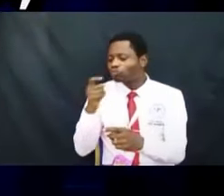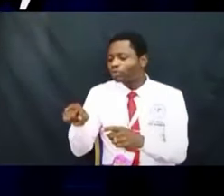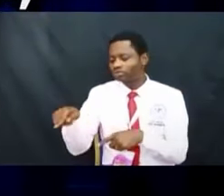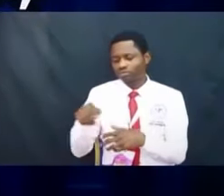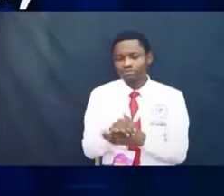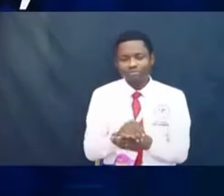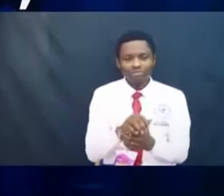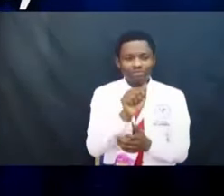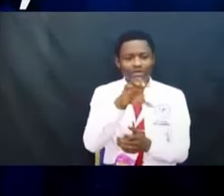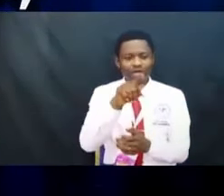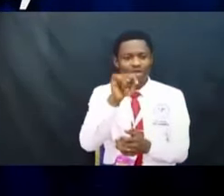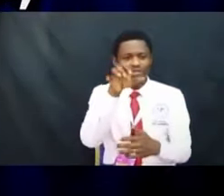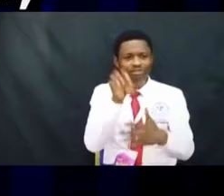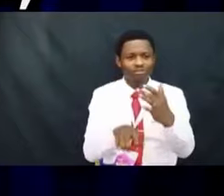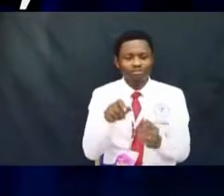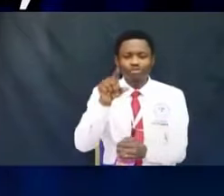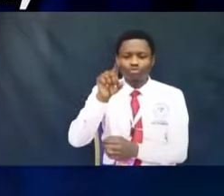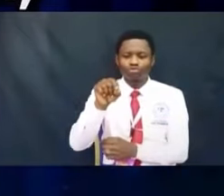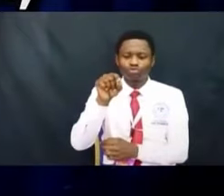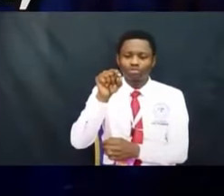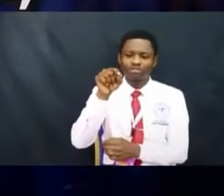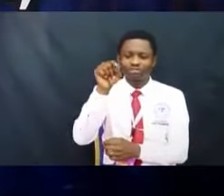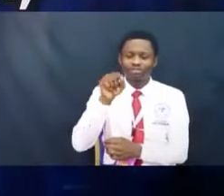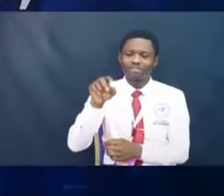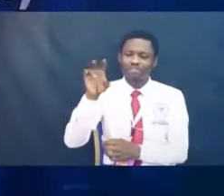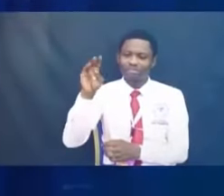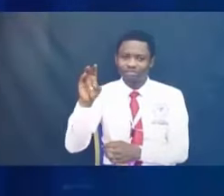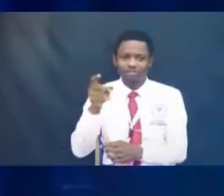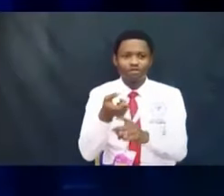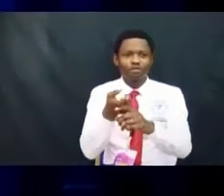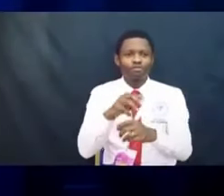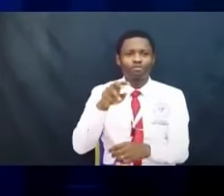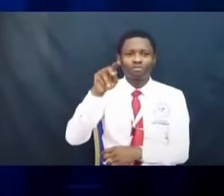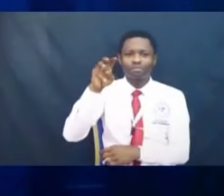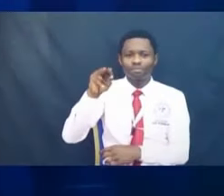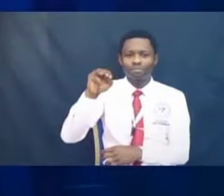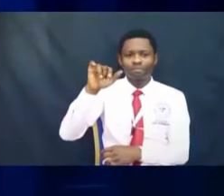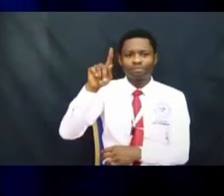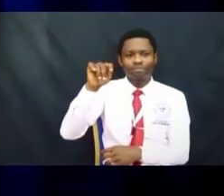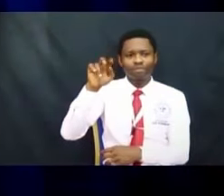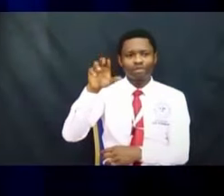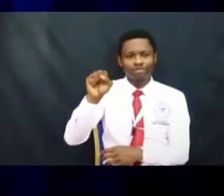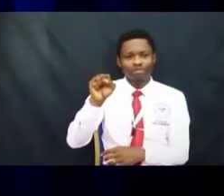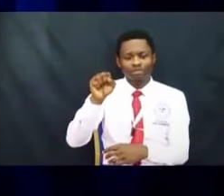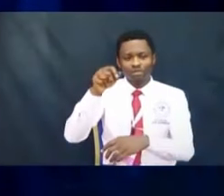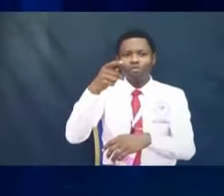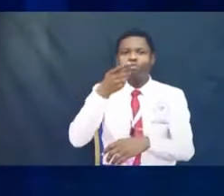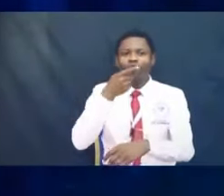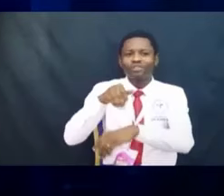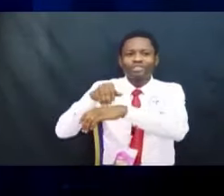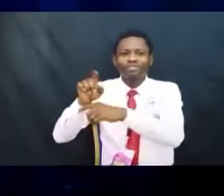Acts 20:17. From Miletus, Paul sent to Ephesus for the elders of the